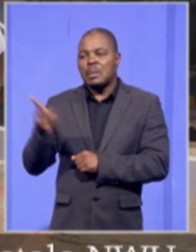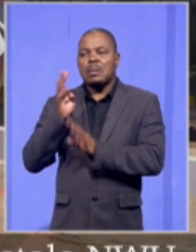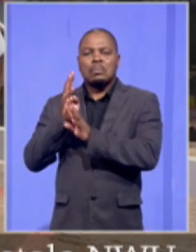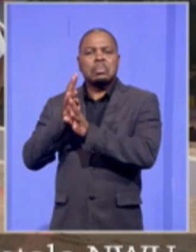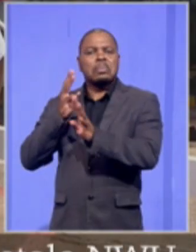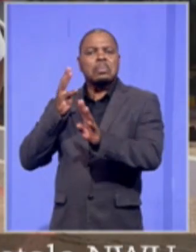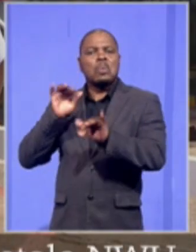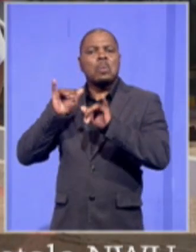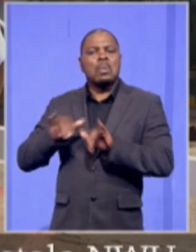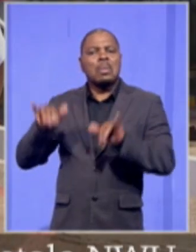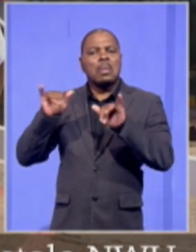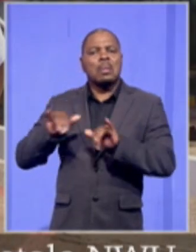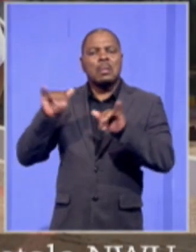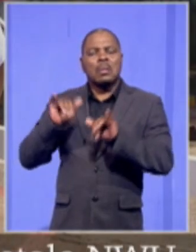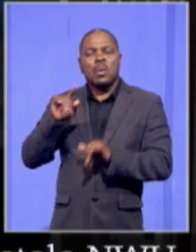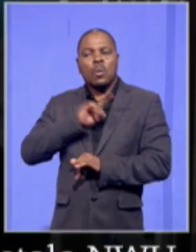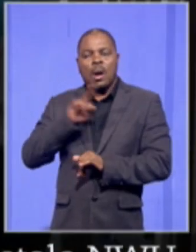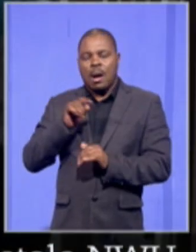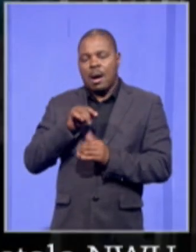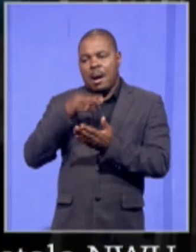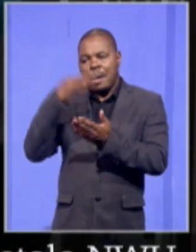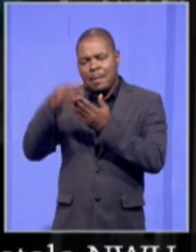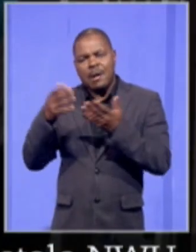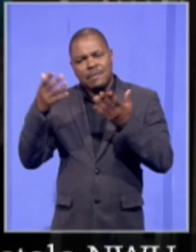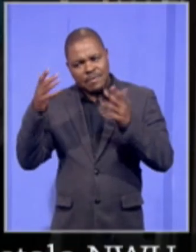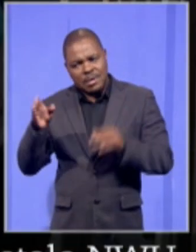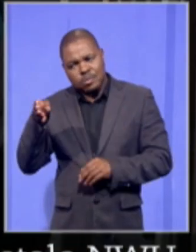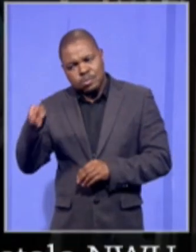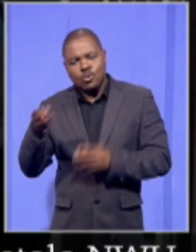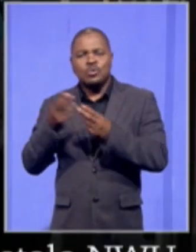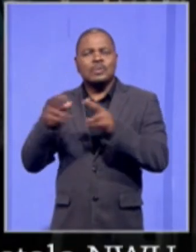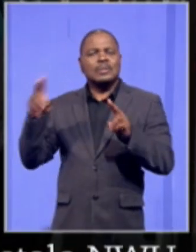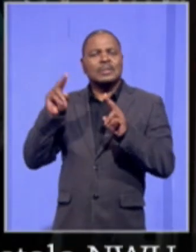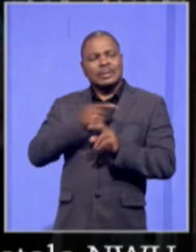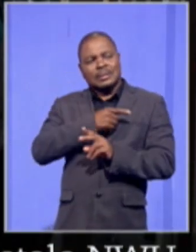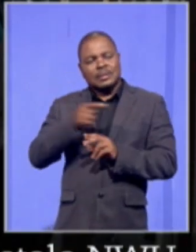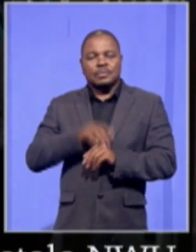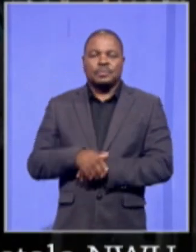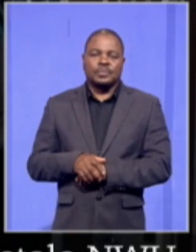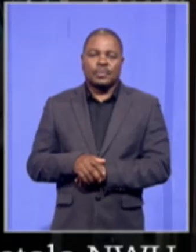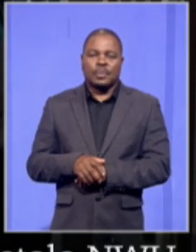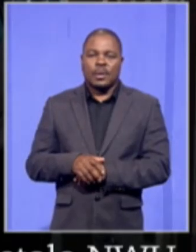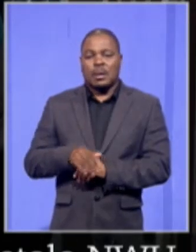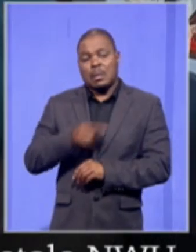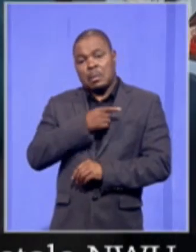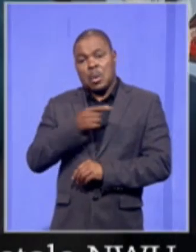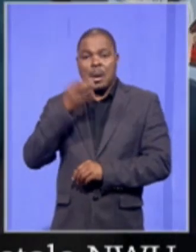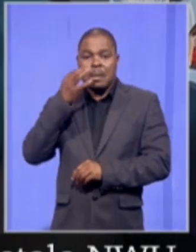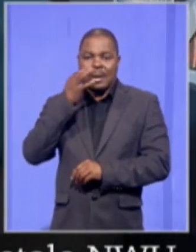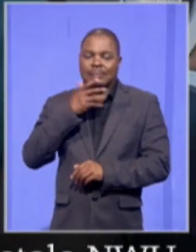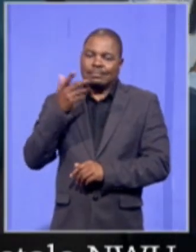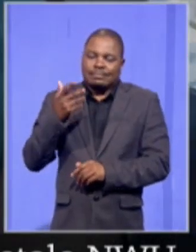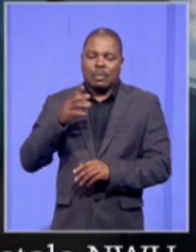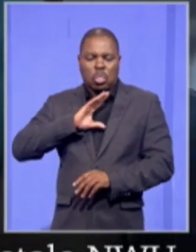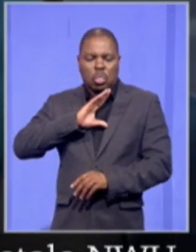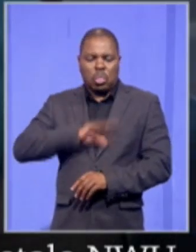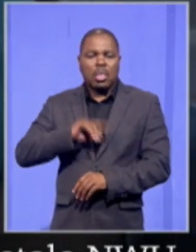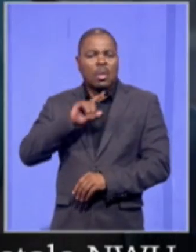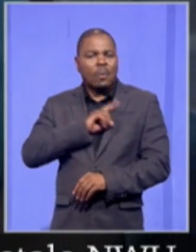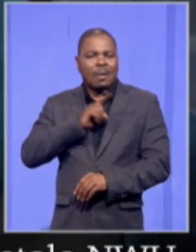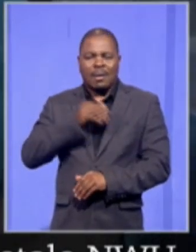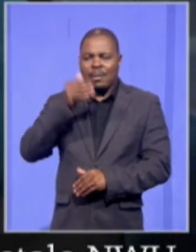lekola seemo sa bona morago ga go dira dikopo mo setheong seno. Bangwe ba bona ba re ba kgobiwa marapo ke tsamaiso